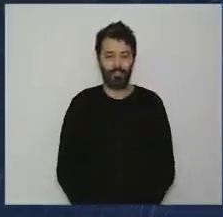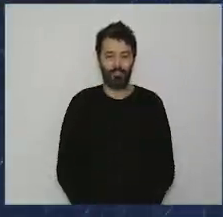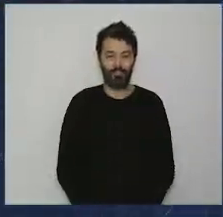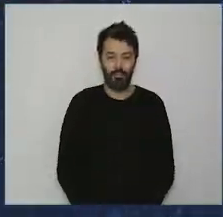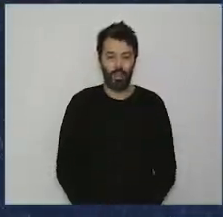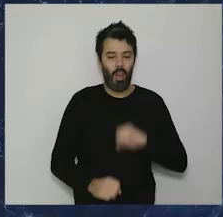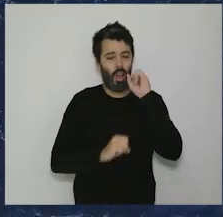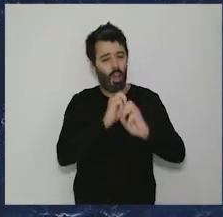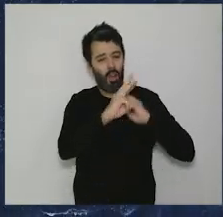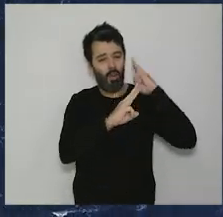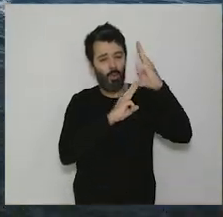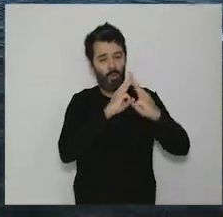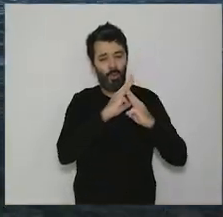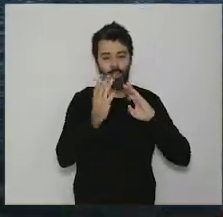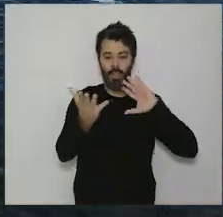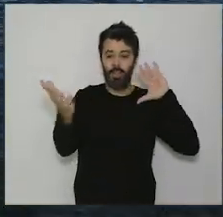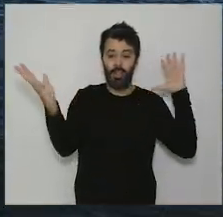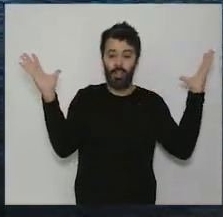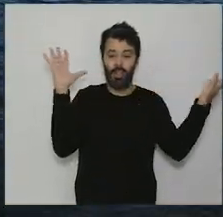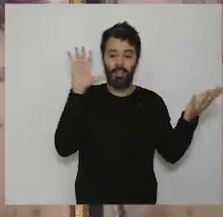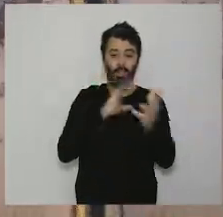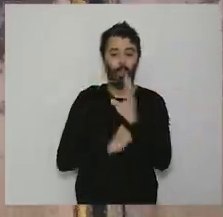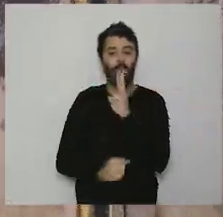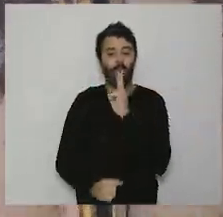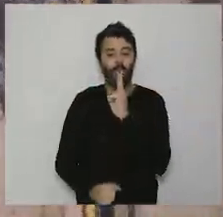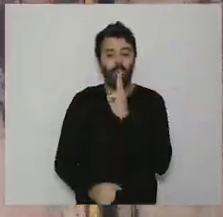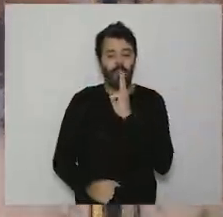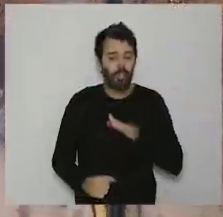and mixed by skilled miners, alchemists of salt.